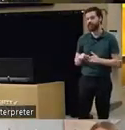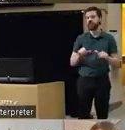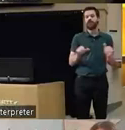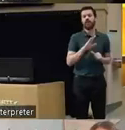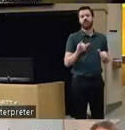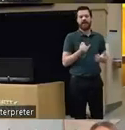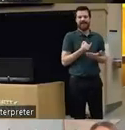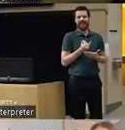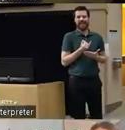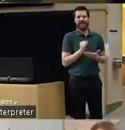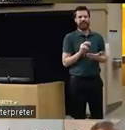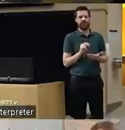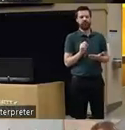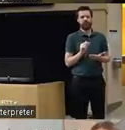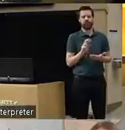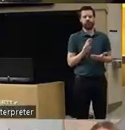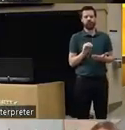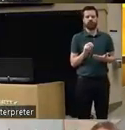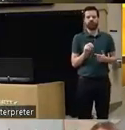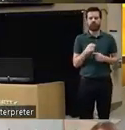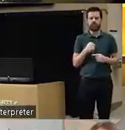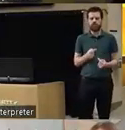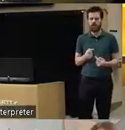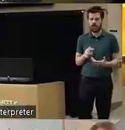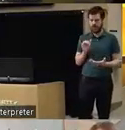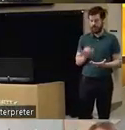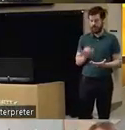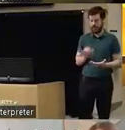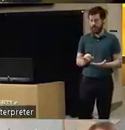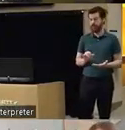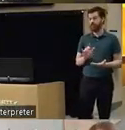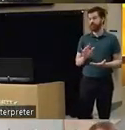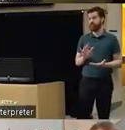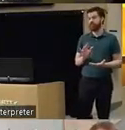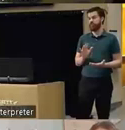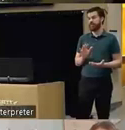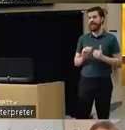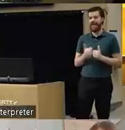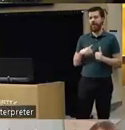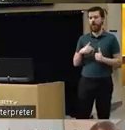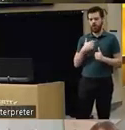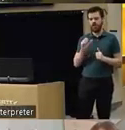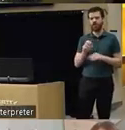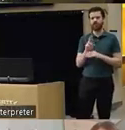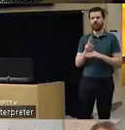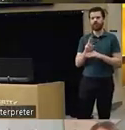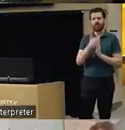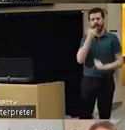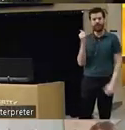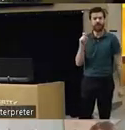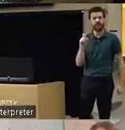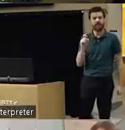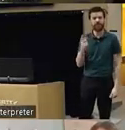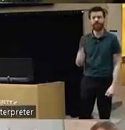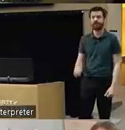instrument, like I'm struggling with it more and more in terms of whether or not that's actually like how we end up using our skills the best. That